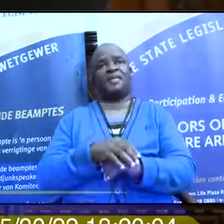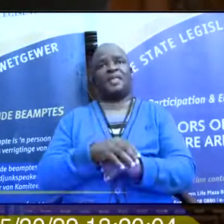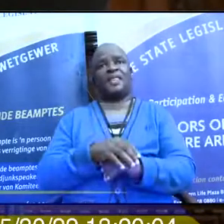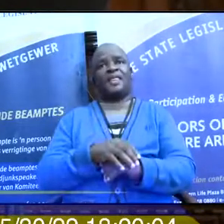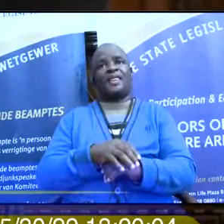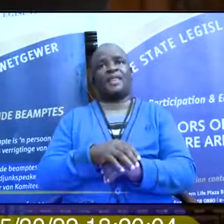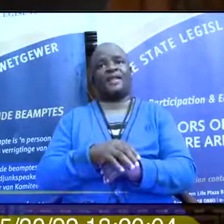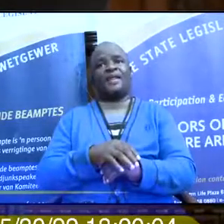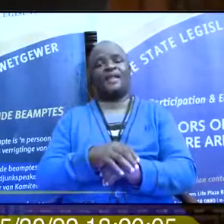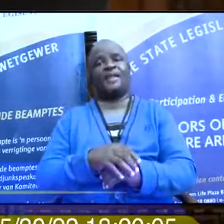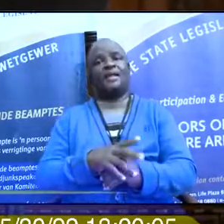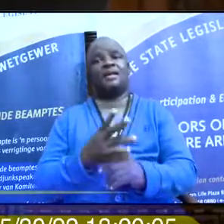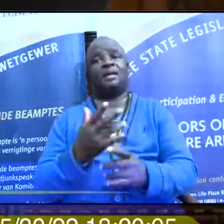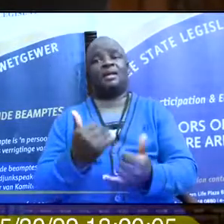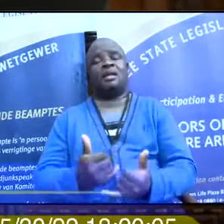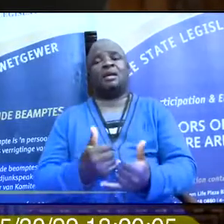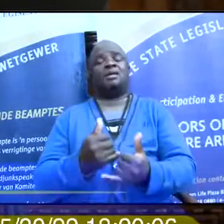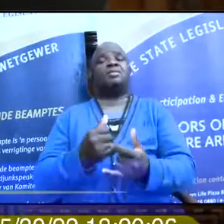development